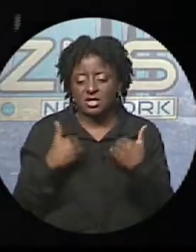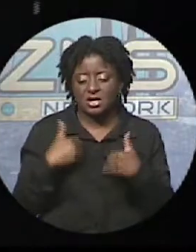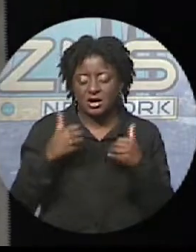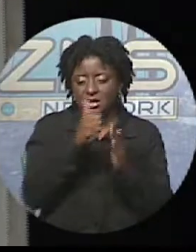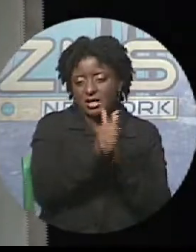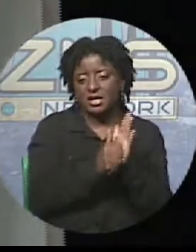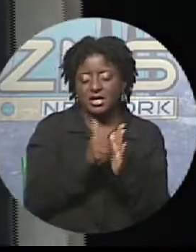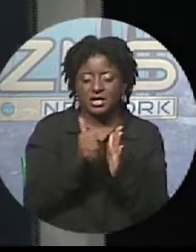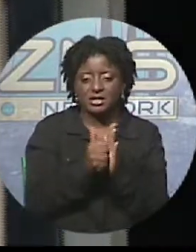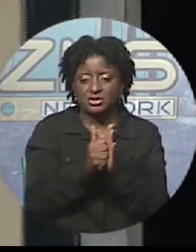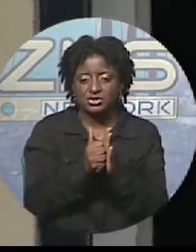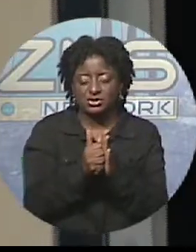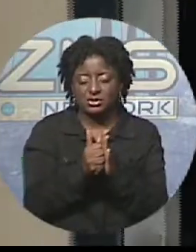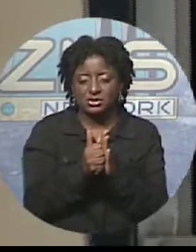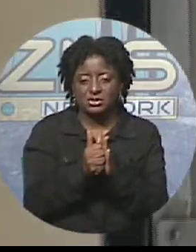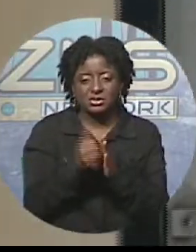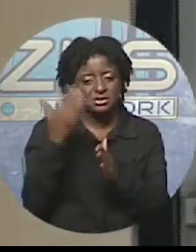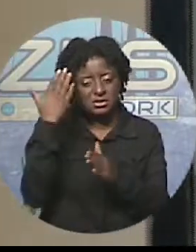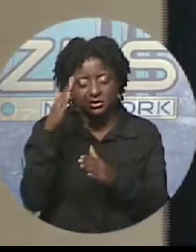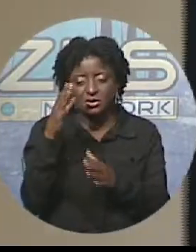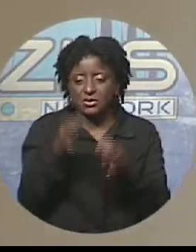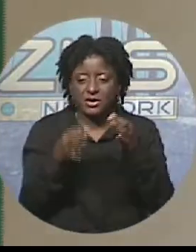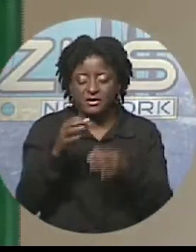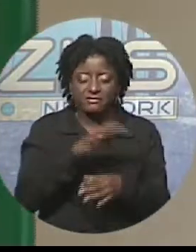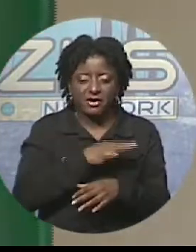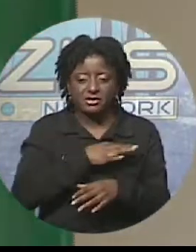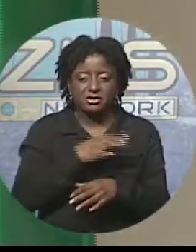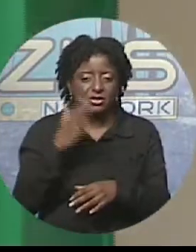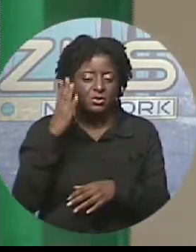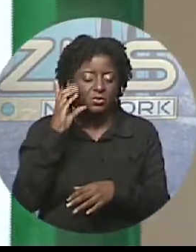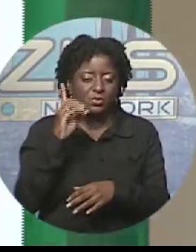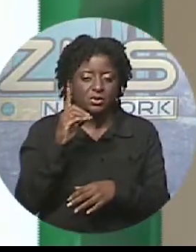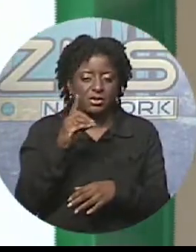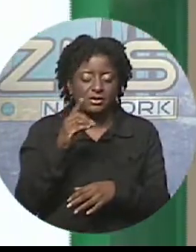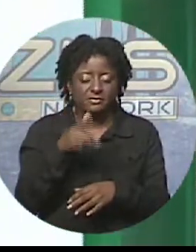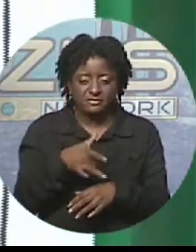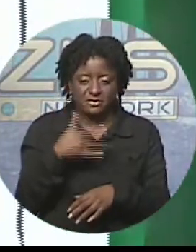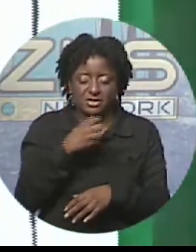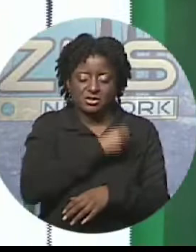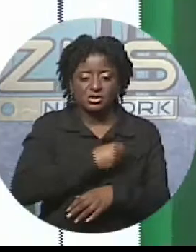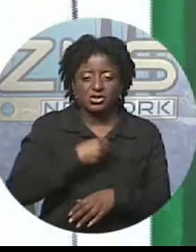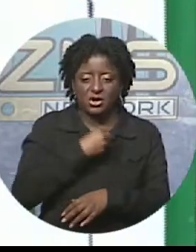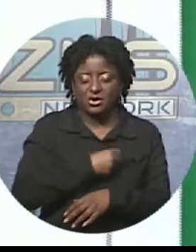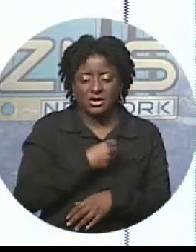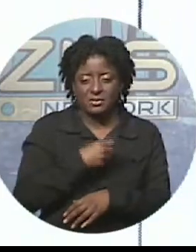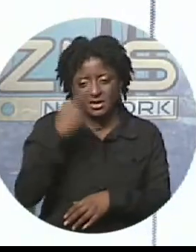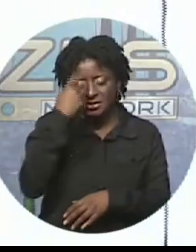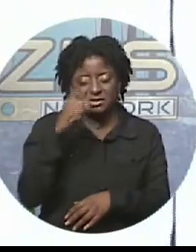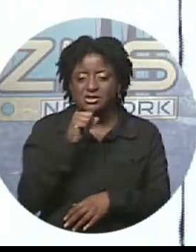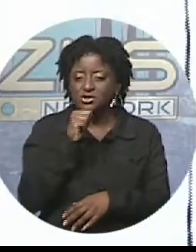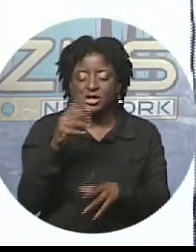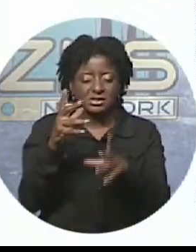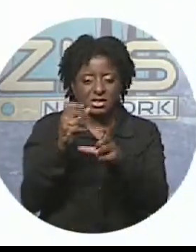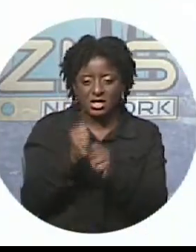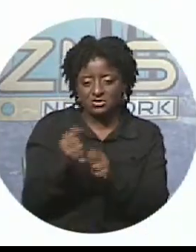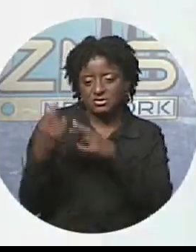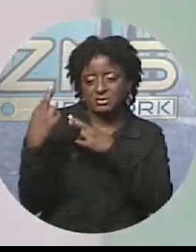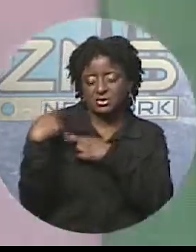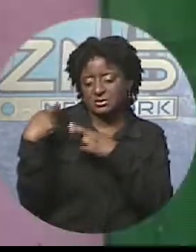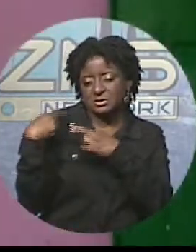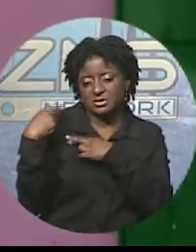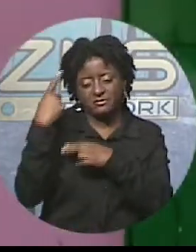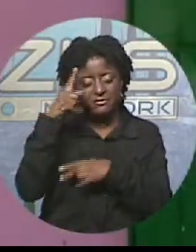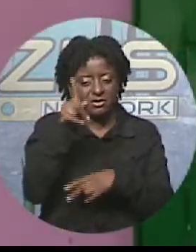say if Farrington would be remorseful without taking responsibility for his actions. He also could not speak to the probability of Farrington